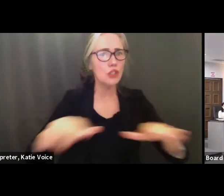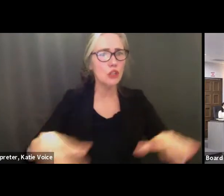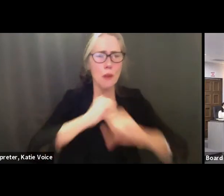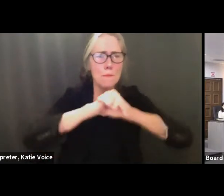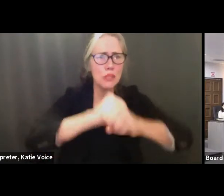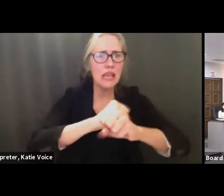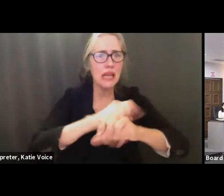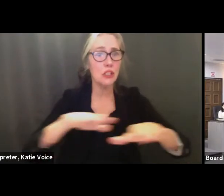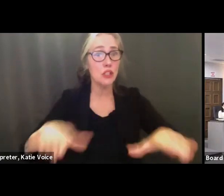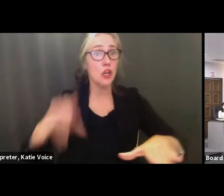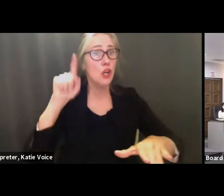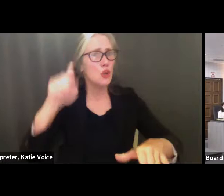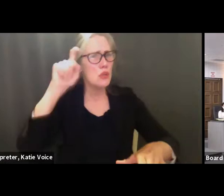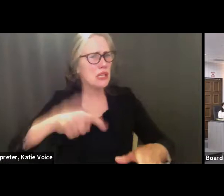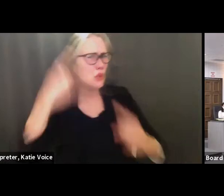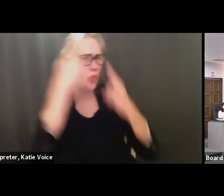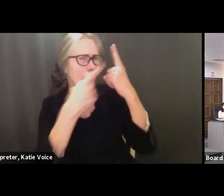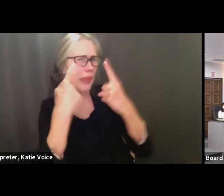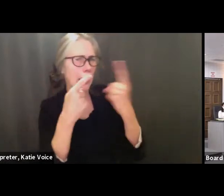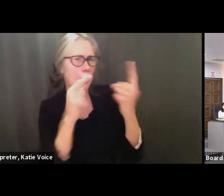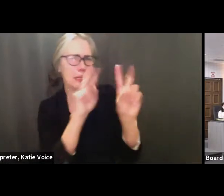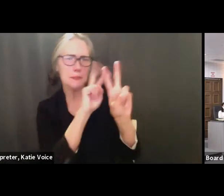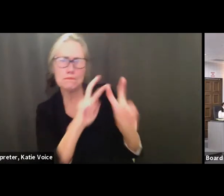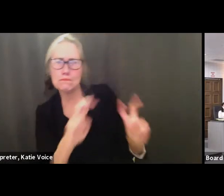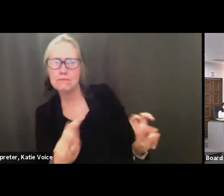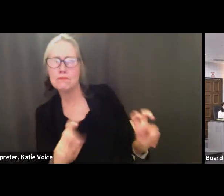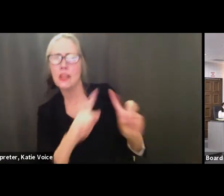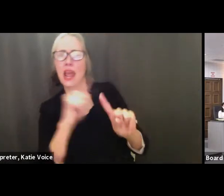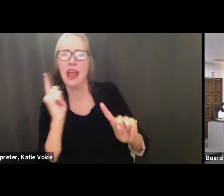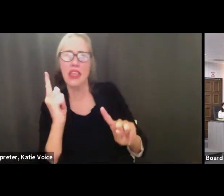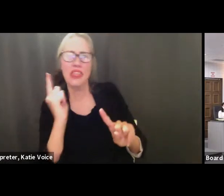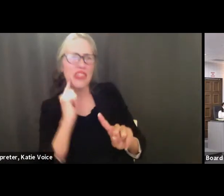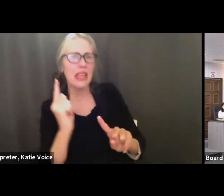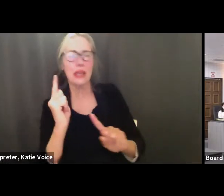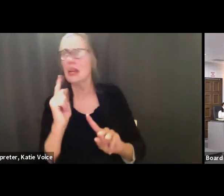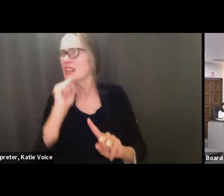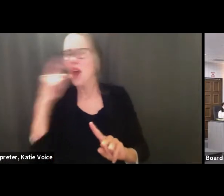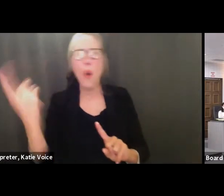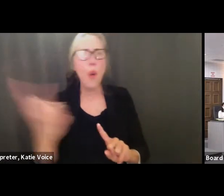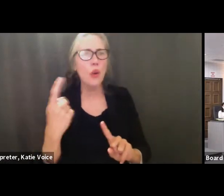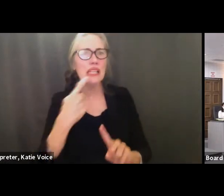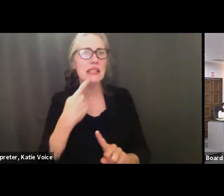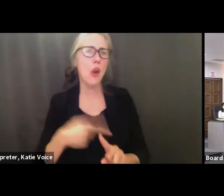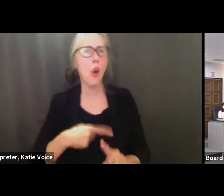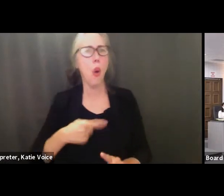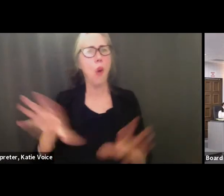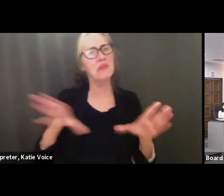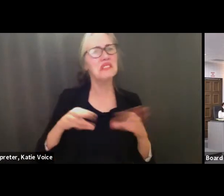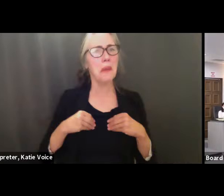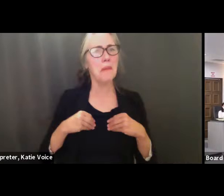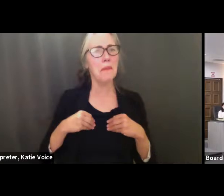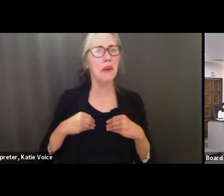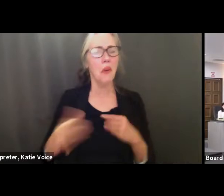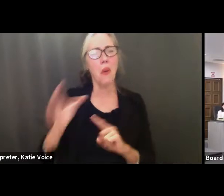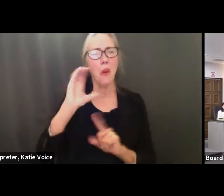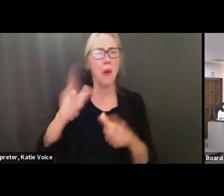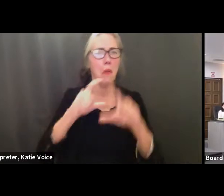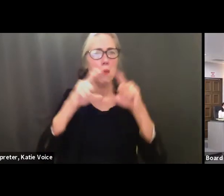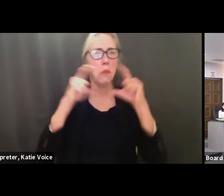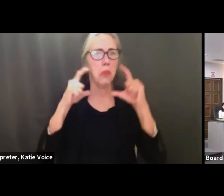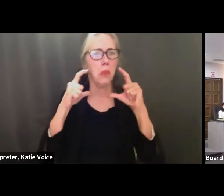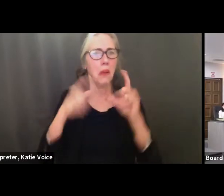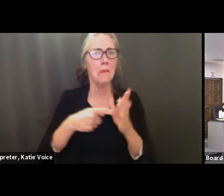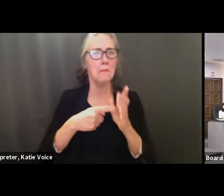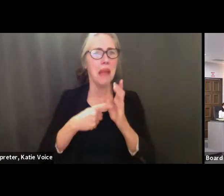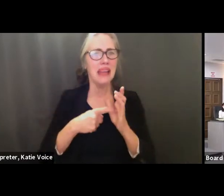are critical, that you're critical of these guidelines, and you just don't just put mandates. So we ask at the very